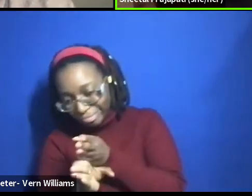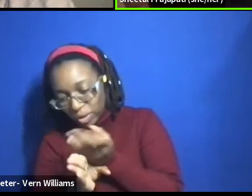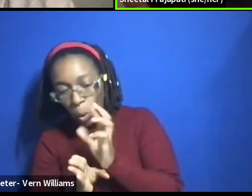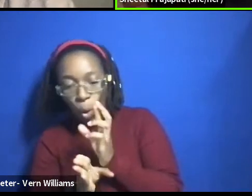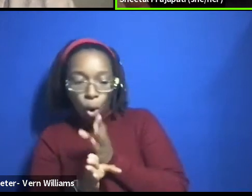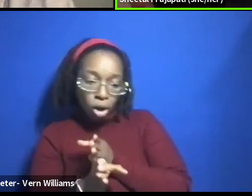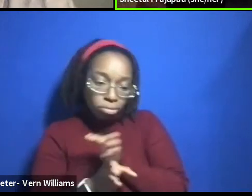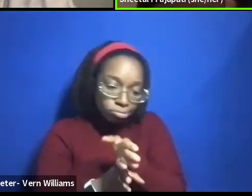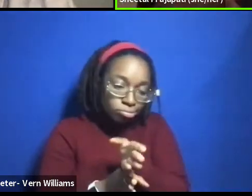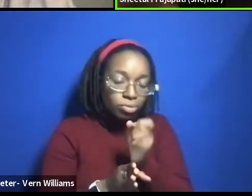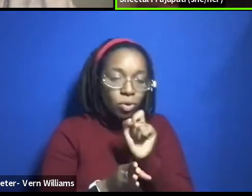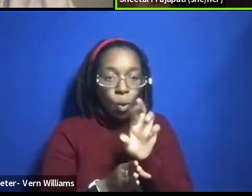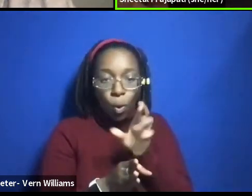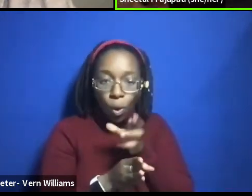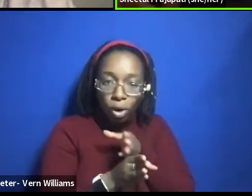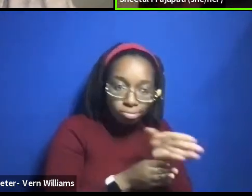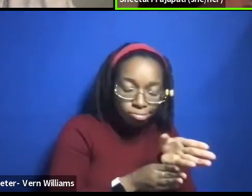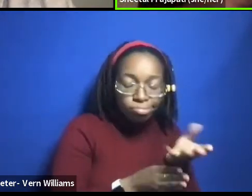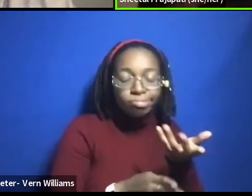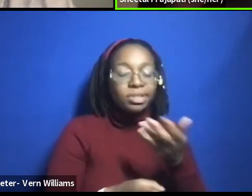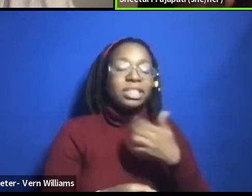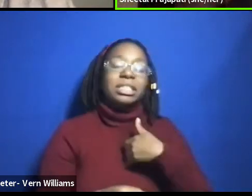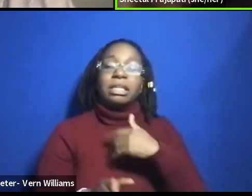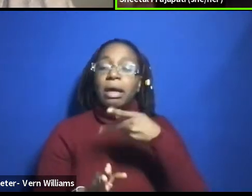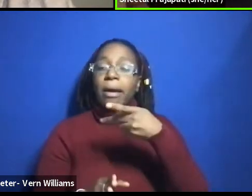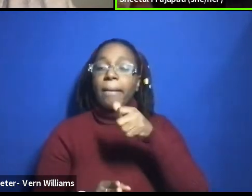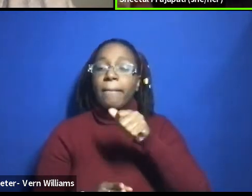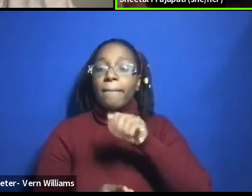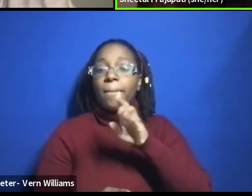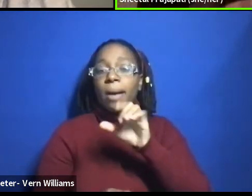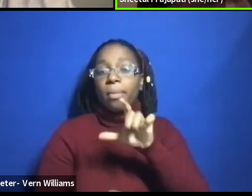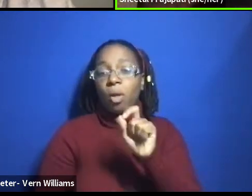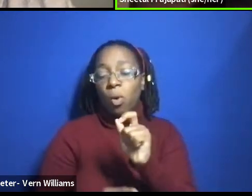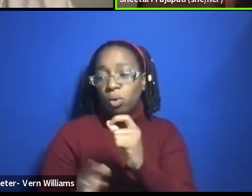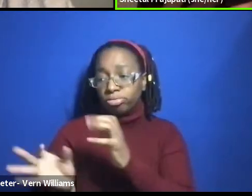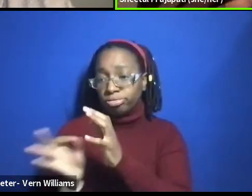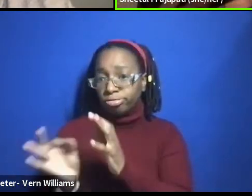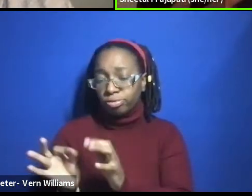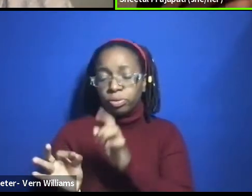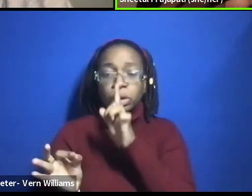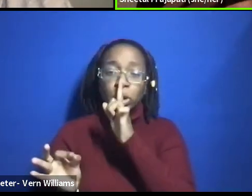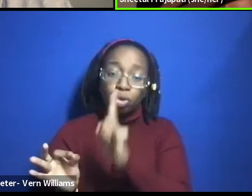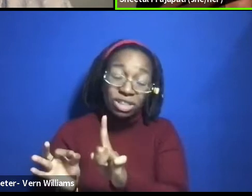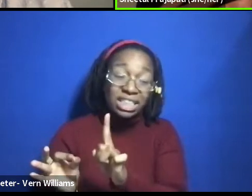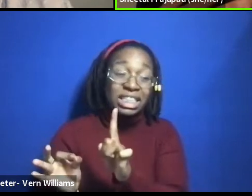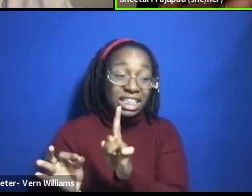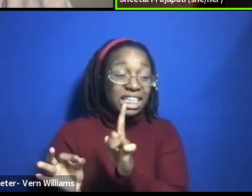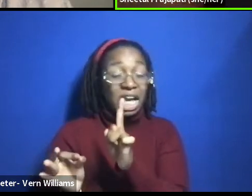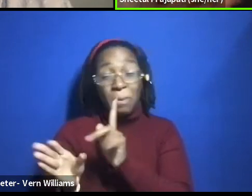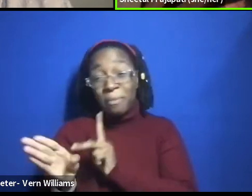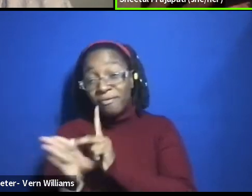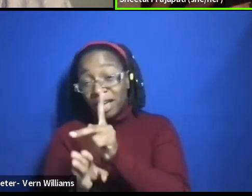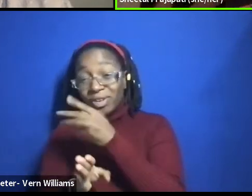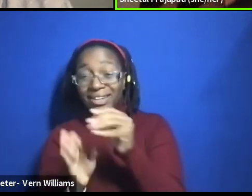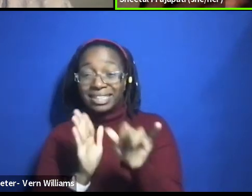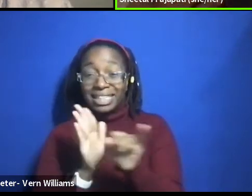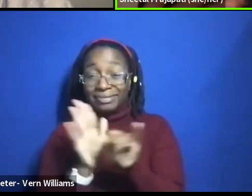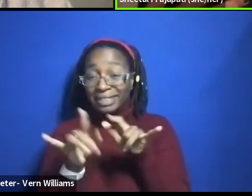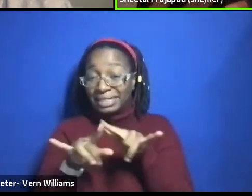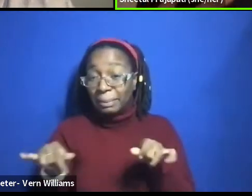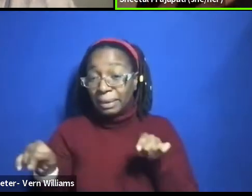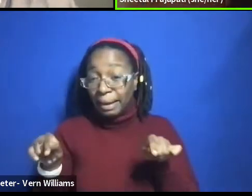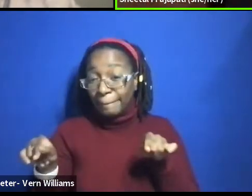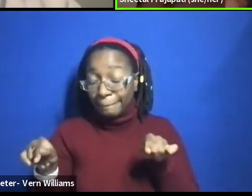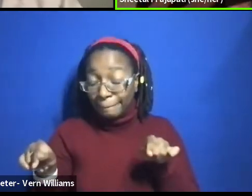one specific way or the other. And as Pablo mentioned, that is both a professional and kind of identity thing. Certainly for me, I've had a